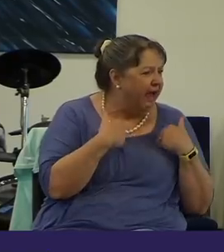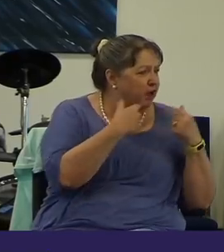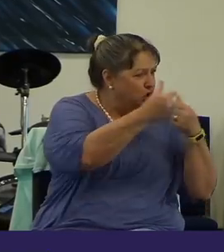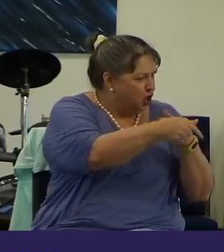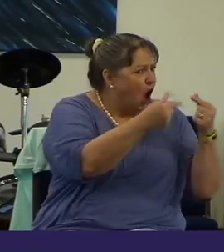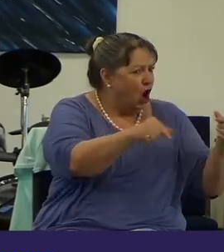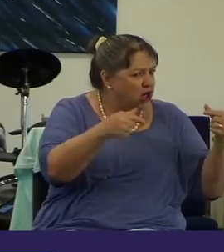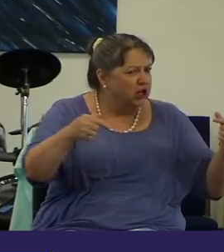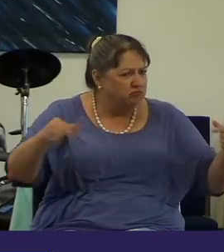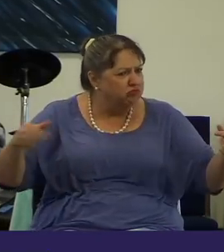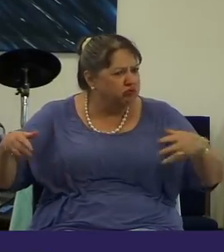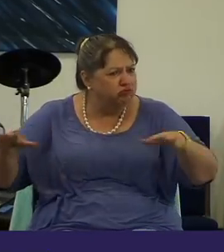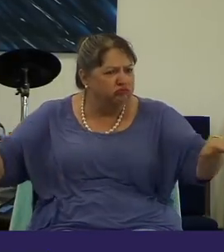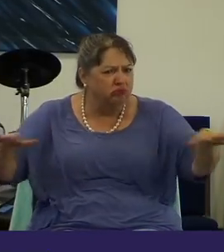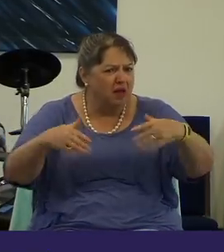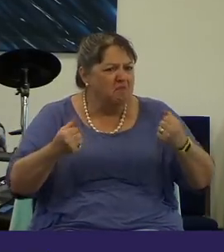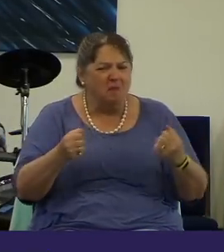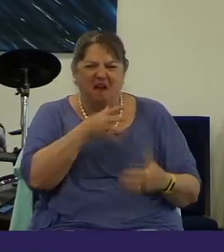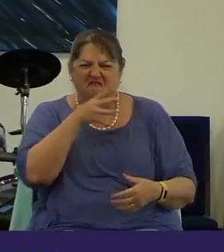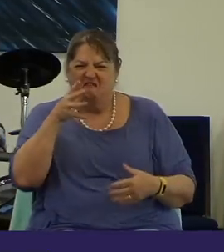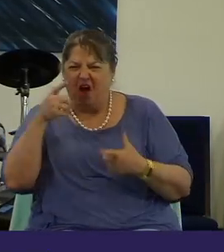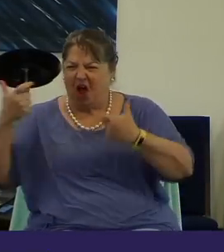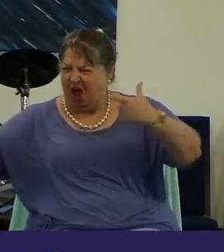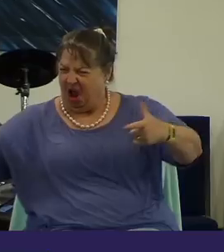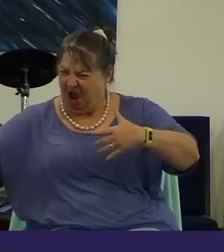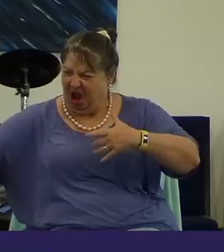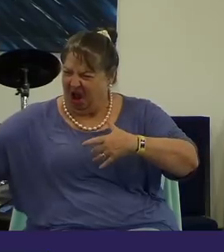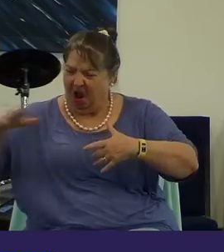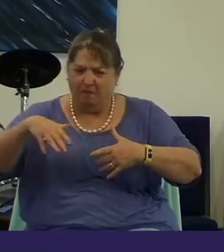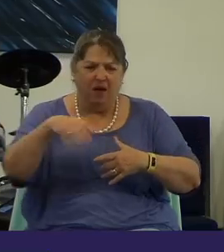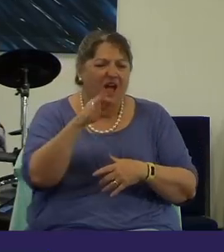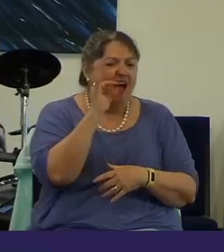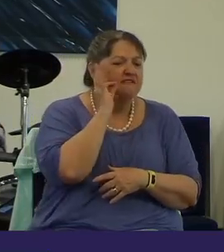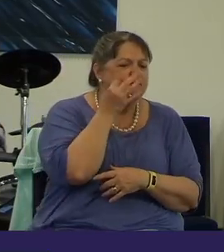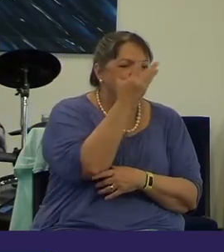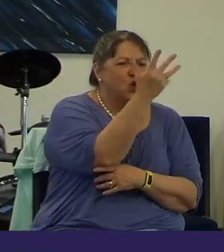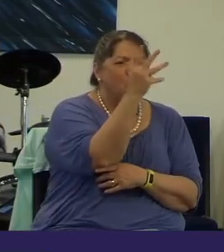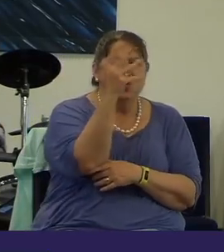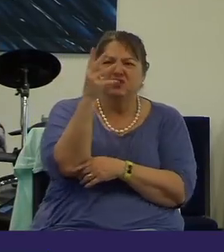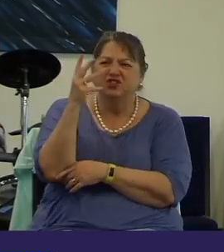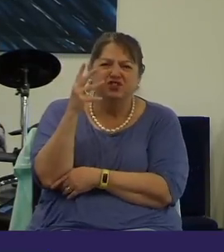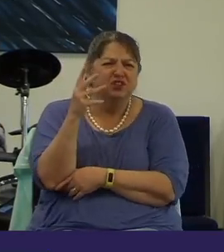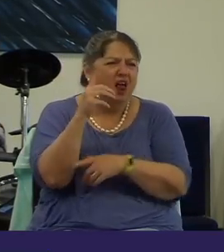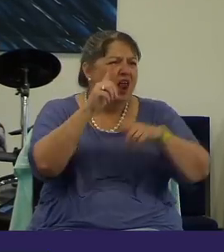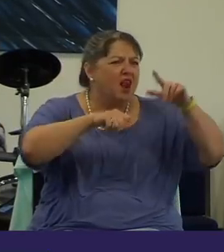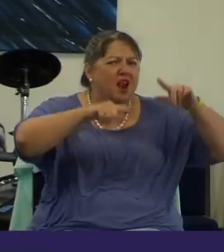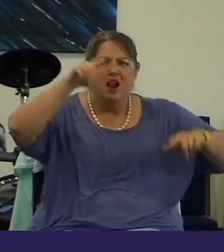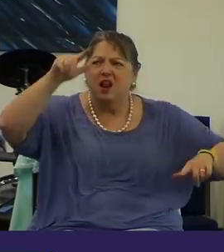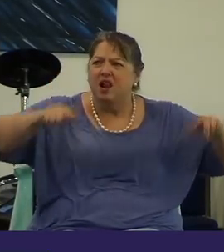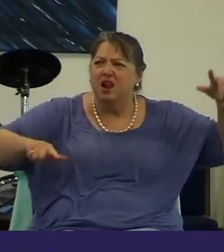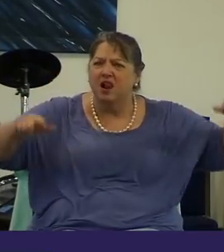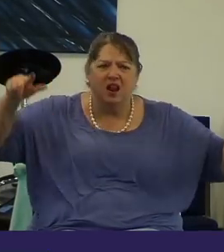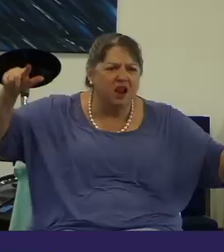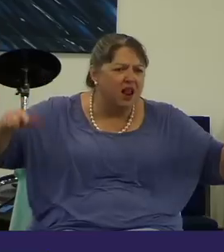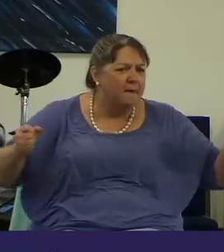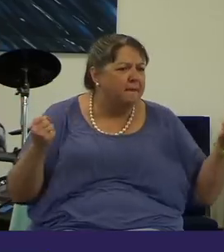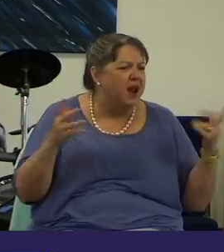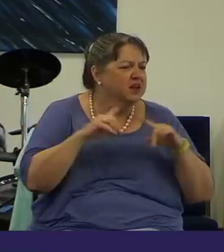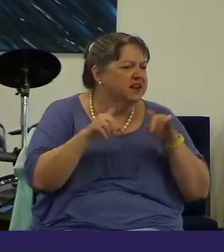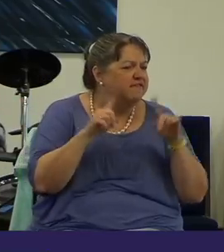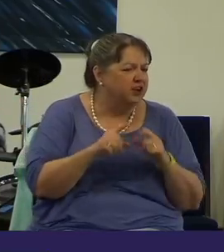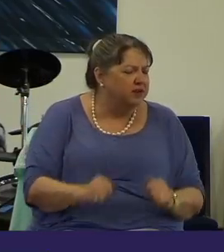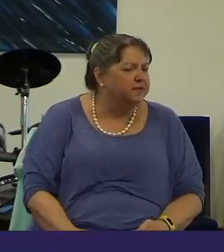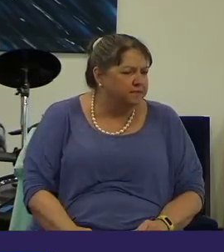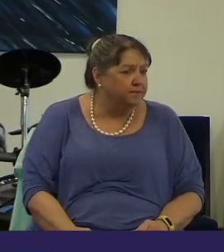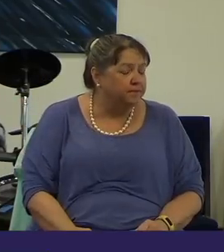were plantations, they were orchards, they were all kinds of things that had all kinds of meanings and purpose. But